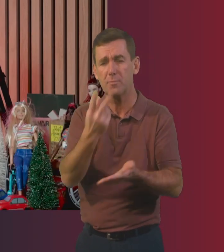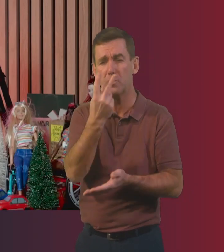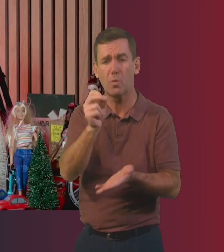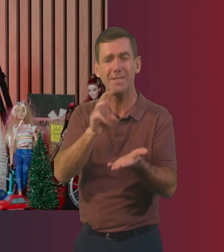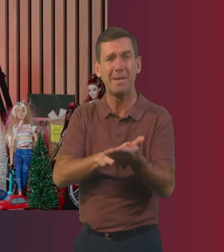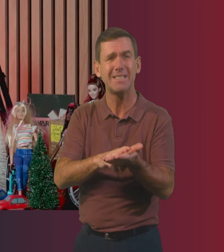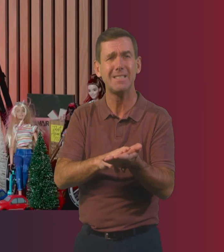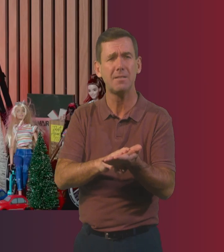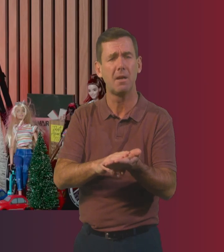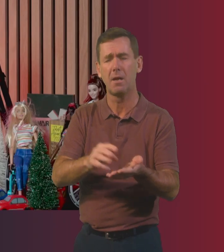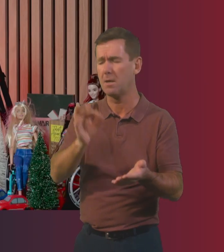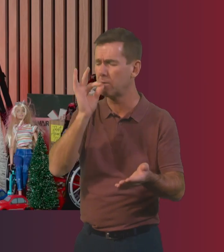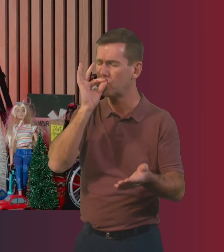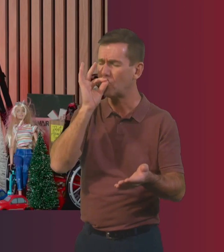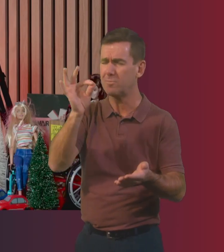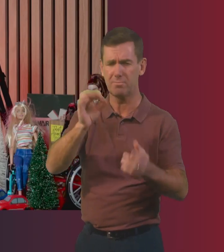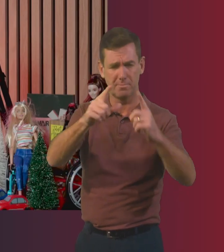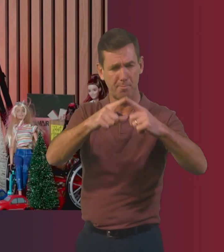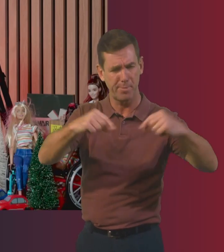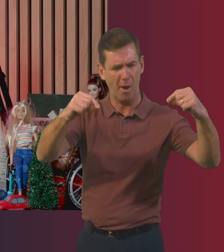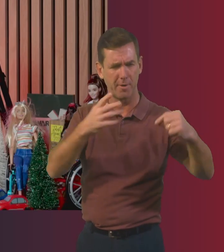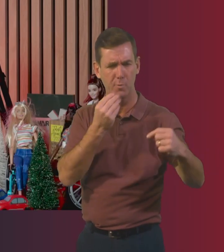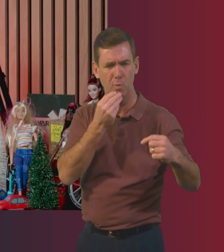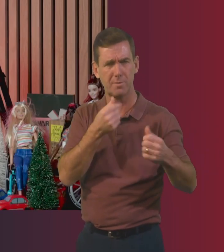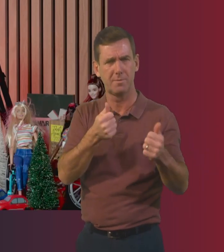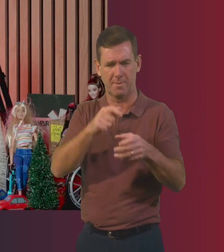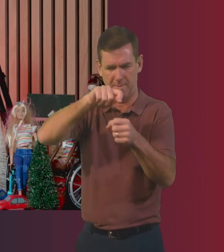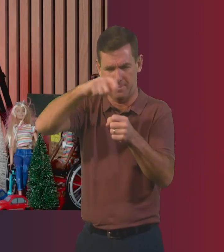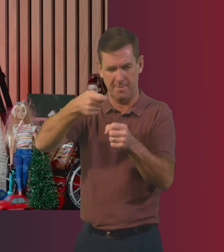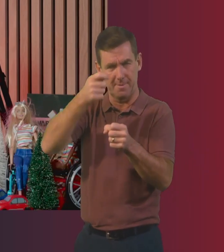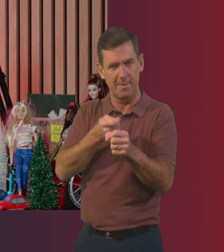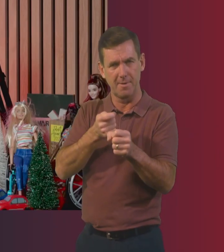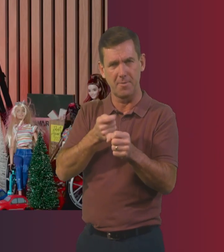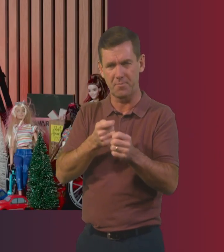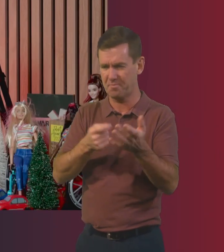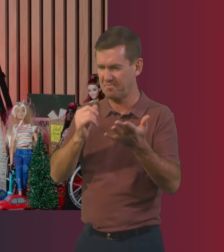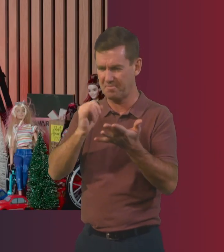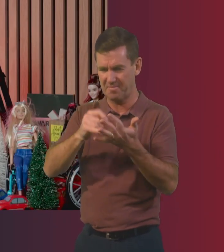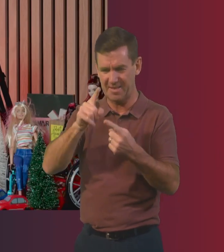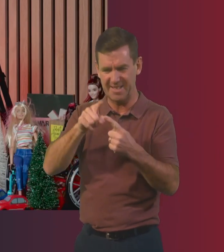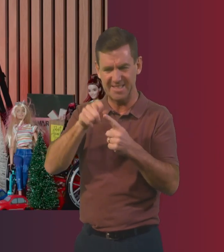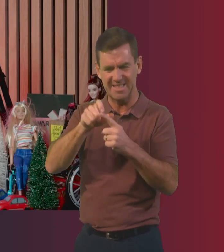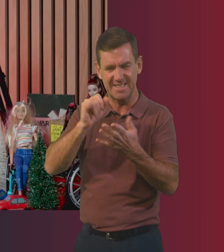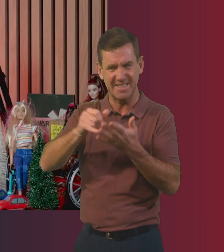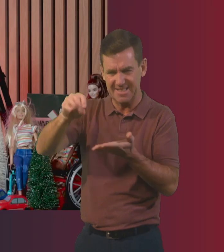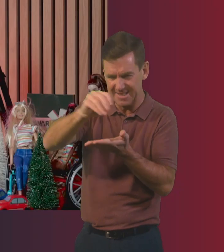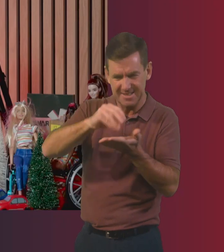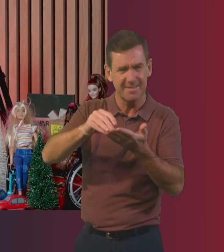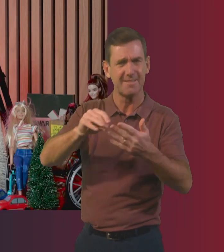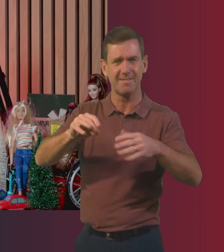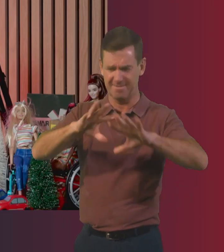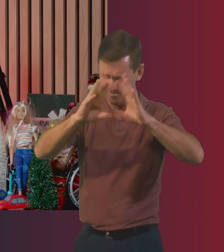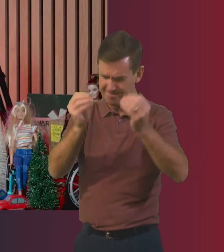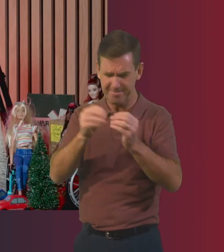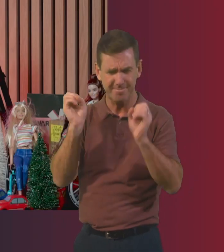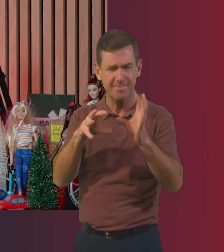like, you don't waste the bananas. And that's my go-to at the moment. I put chia seeds in it. I just shove everything in, but it's just a